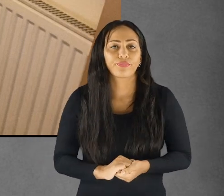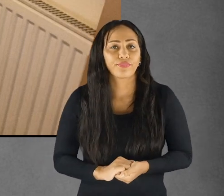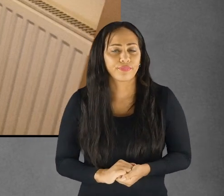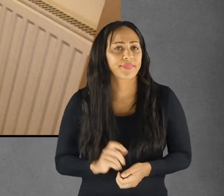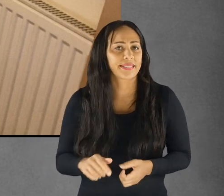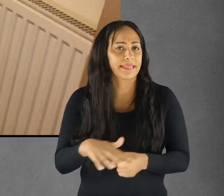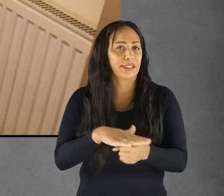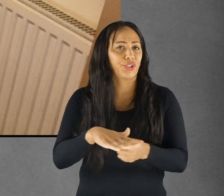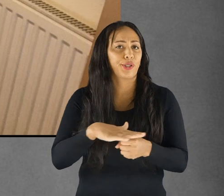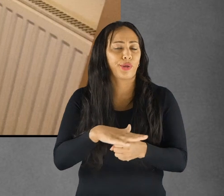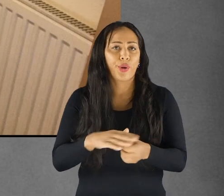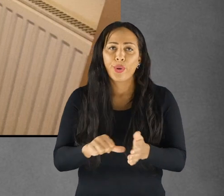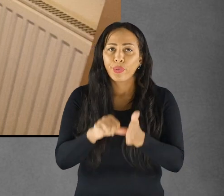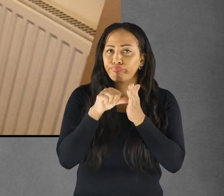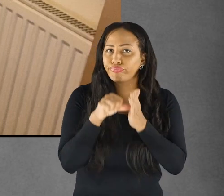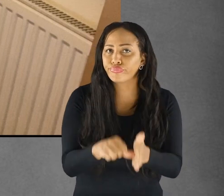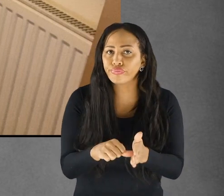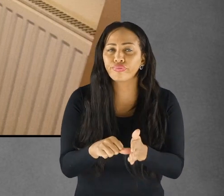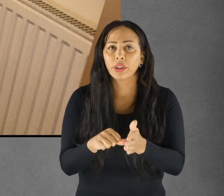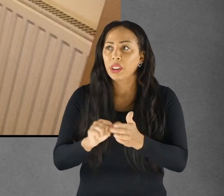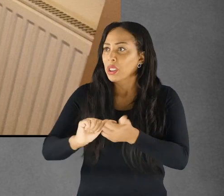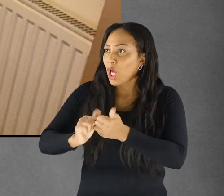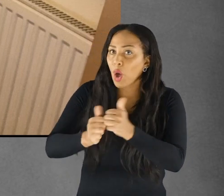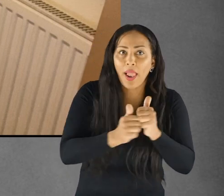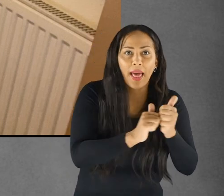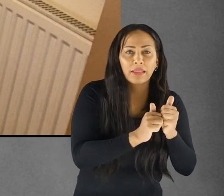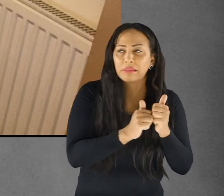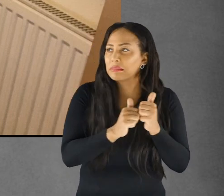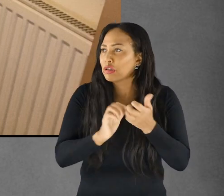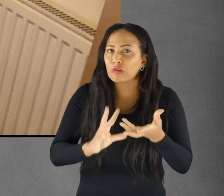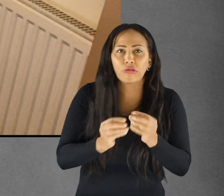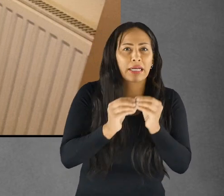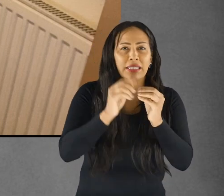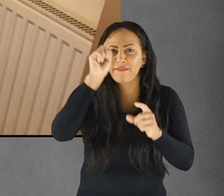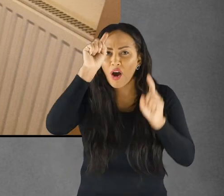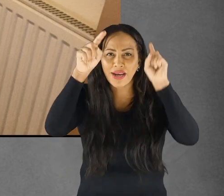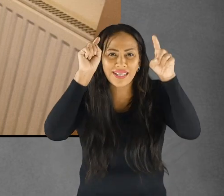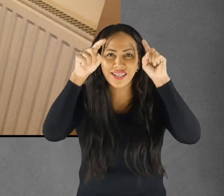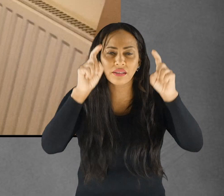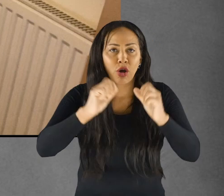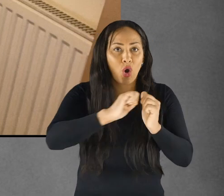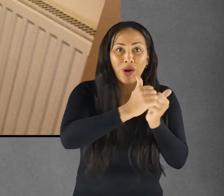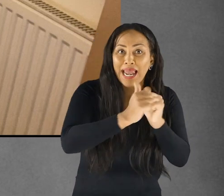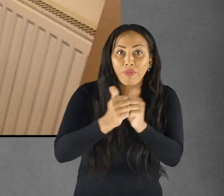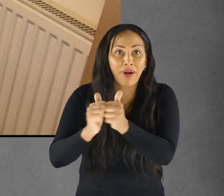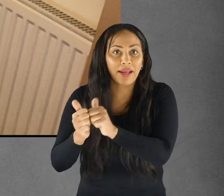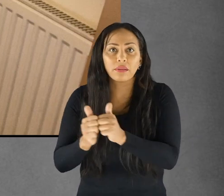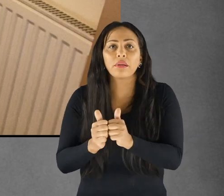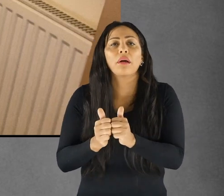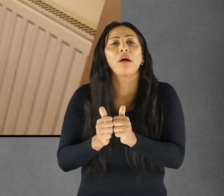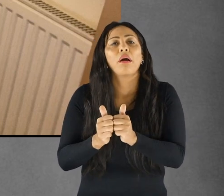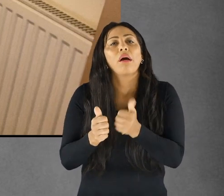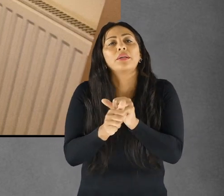Britain. Under these circumstances, it was difficult to coalesce around creative ideas